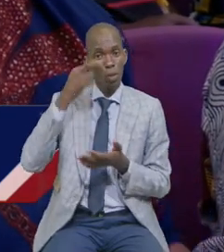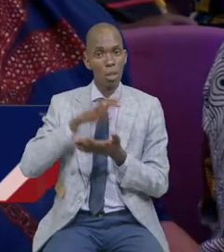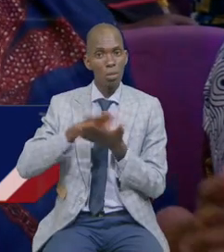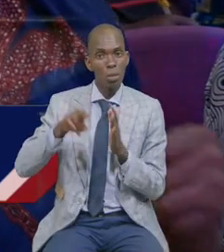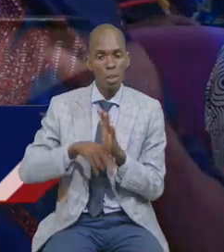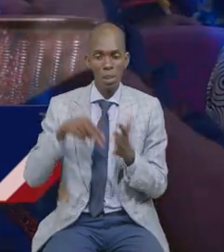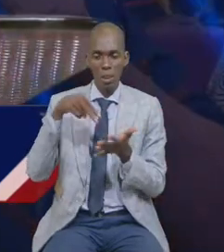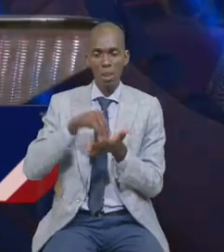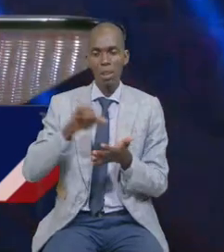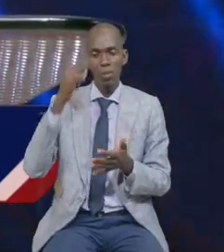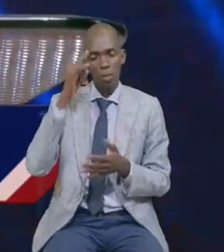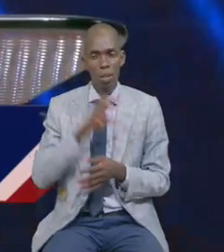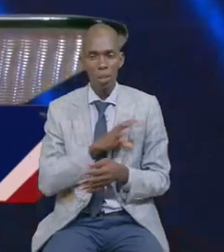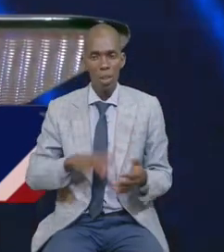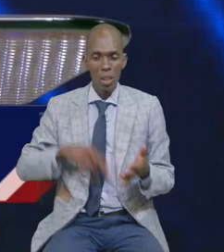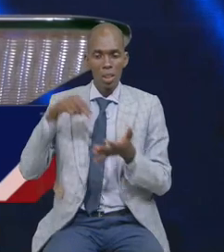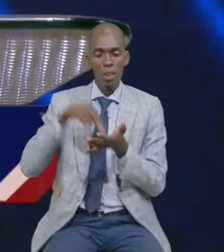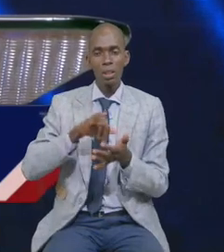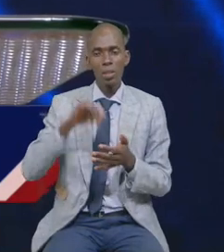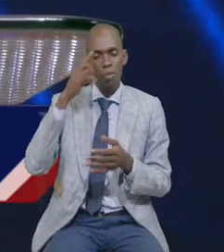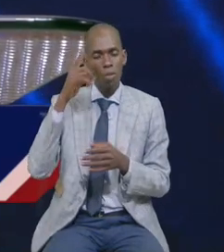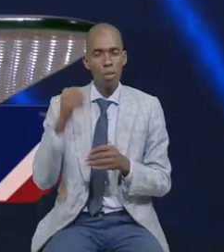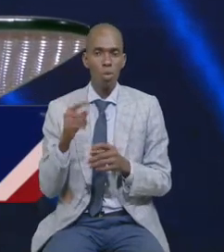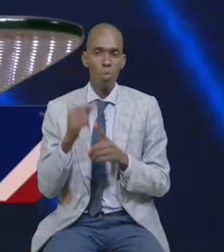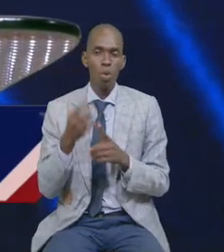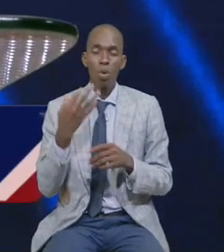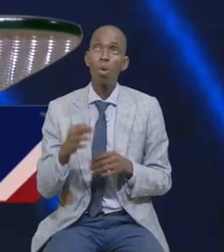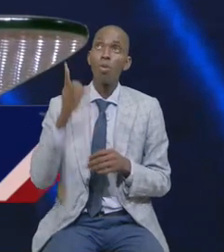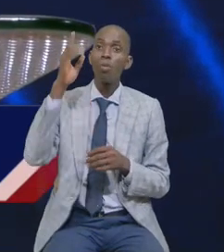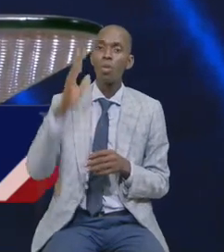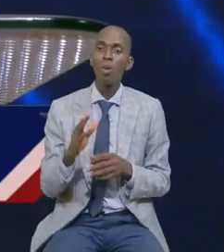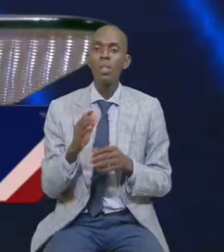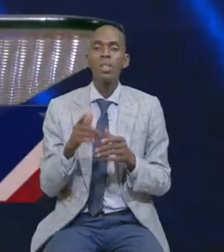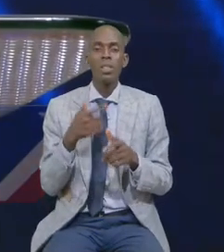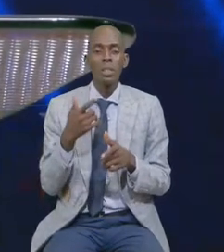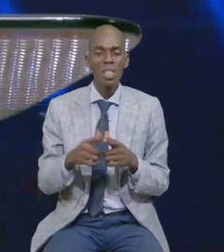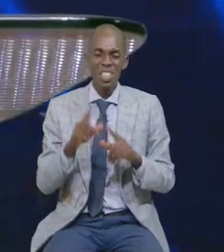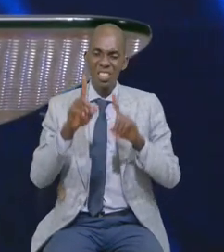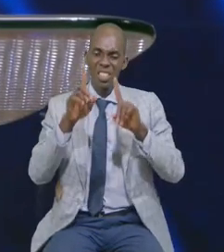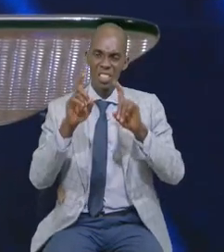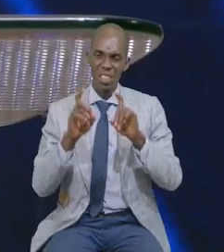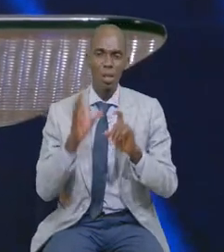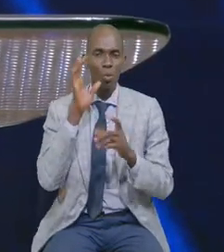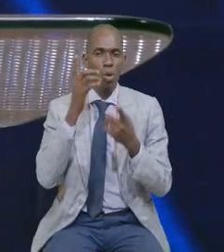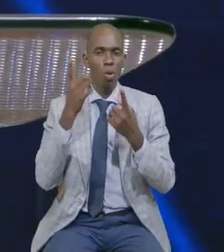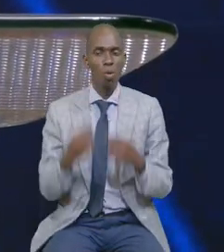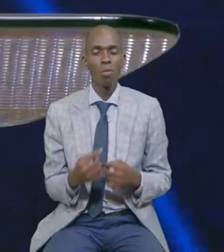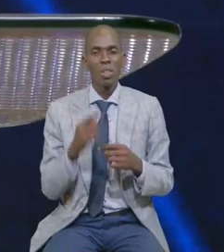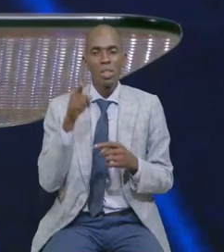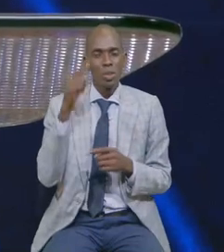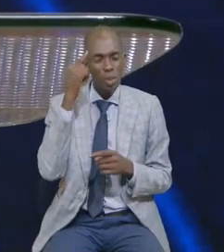for Christ and you are standing for the word and the will of God, trials will come. Think it not